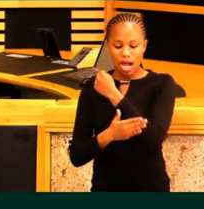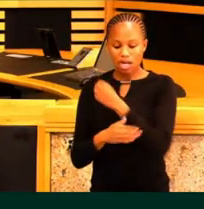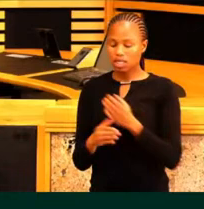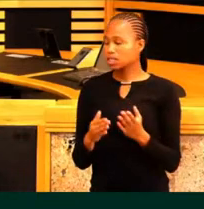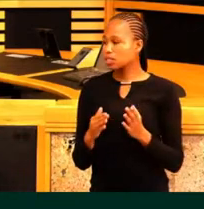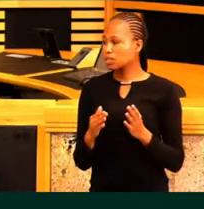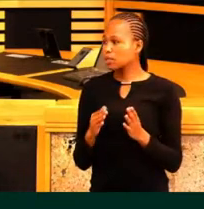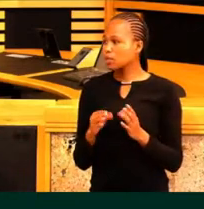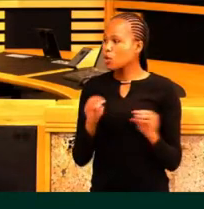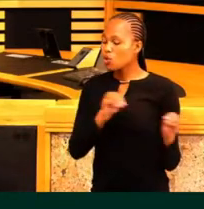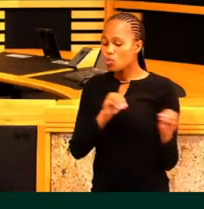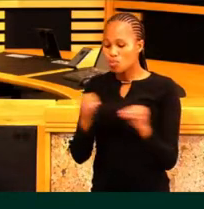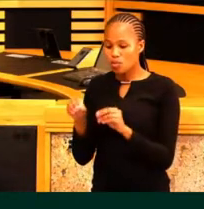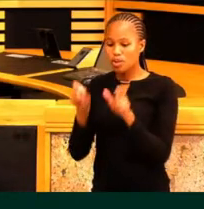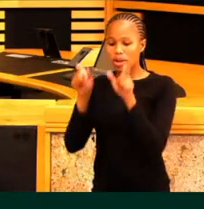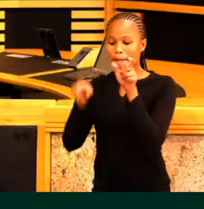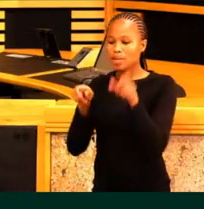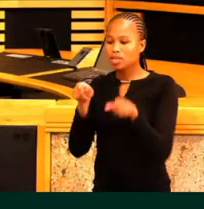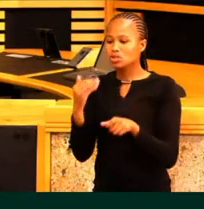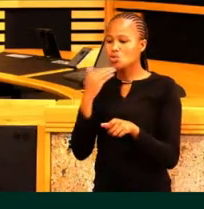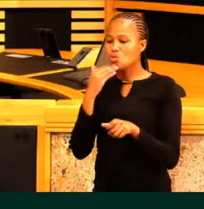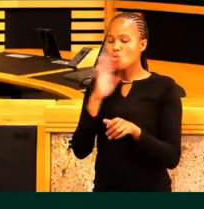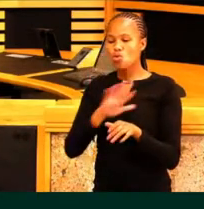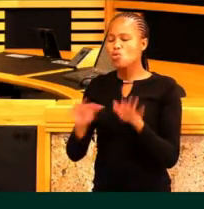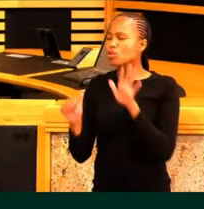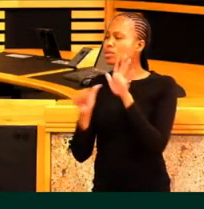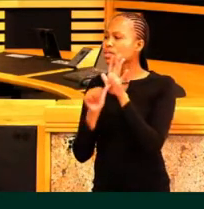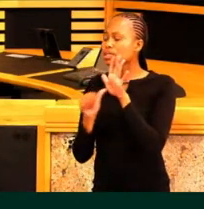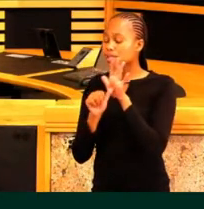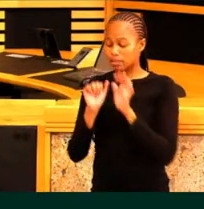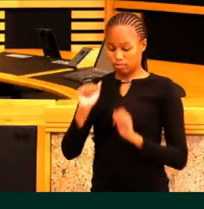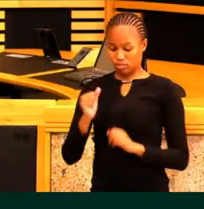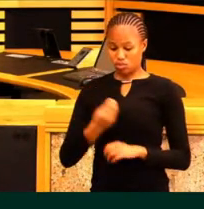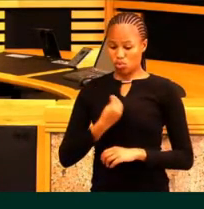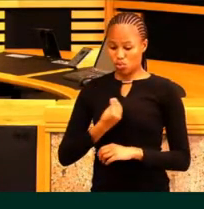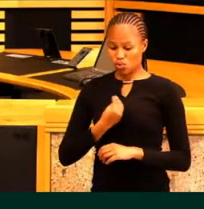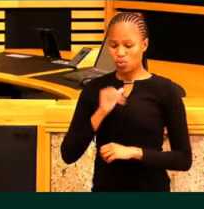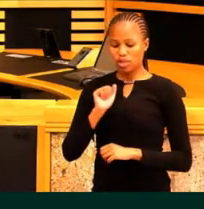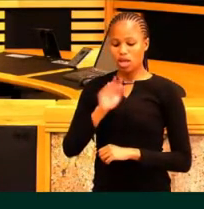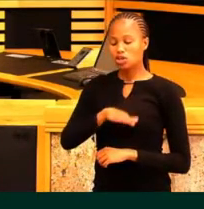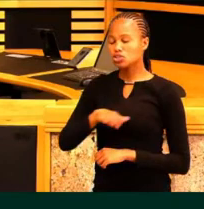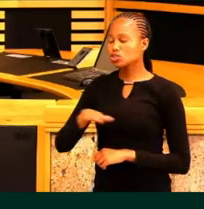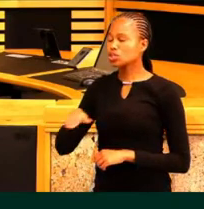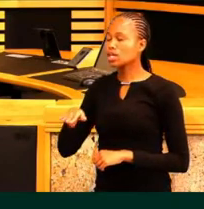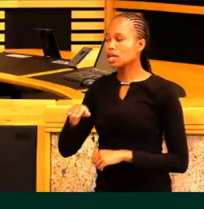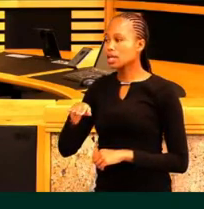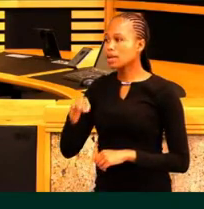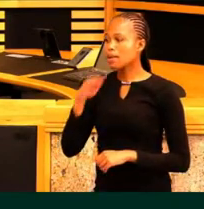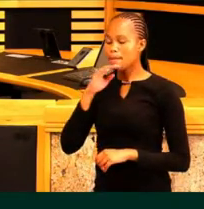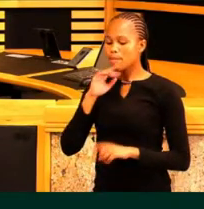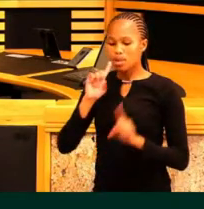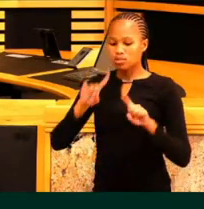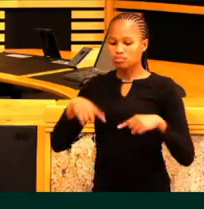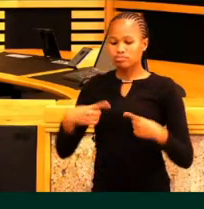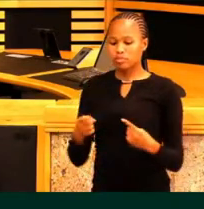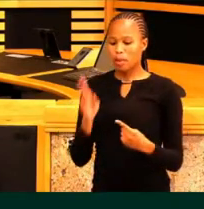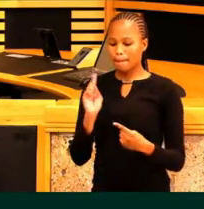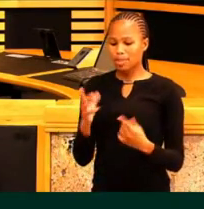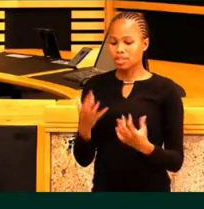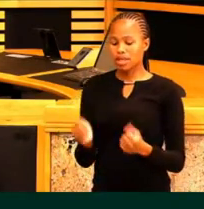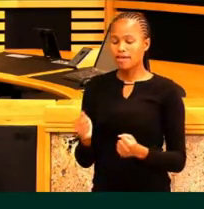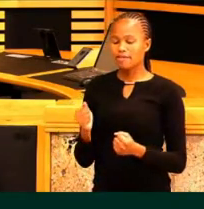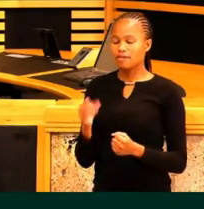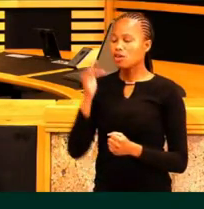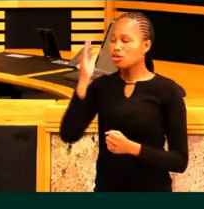a person that does not value its Youth and children does not deserve its future close